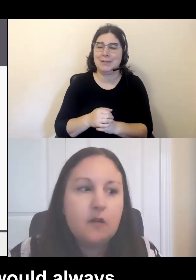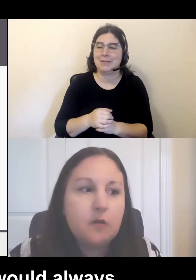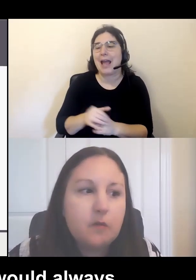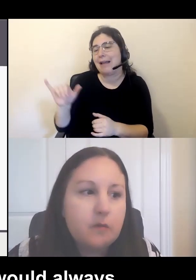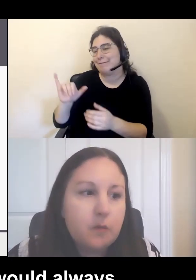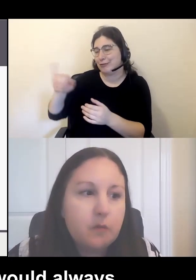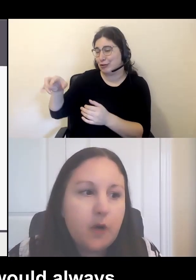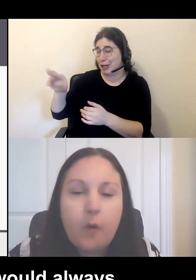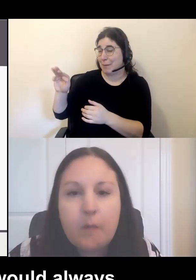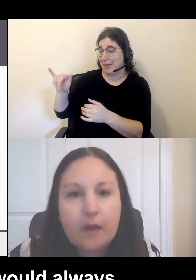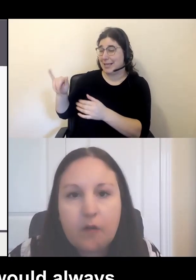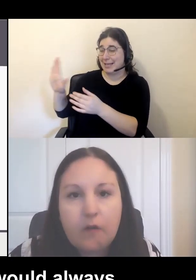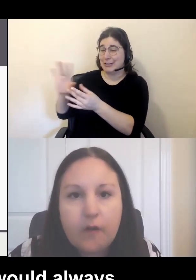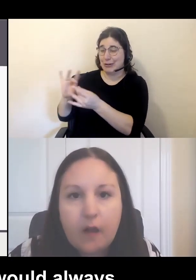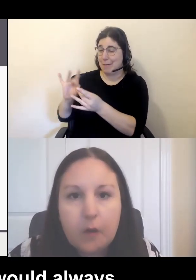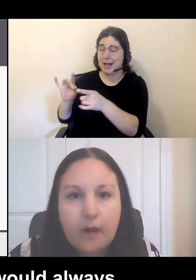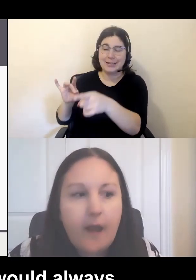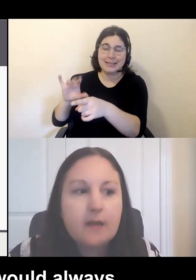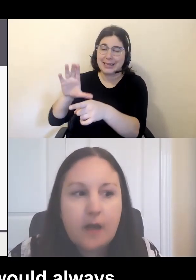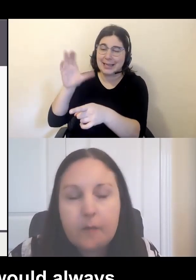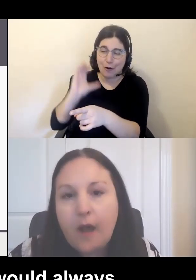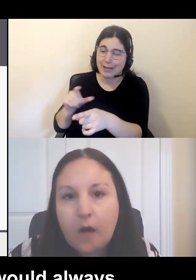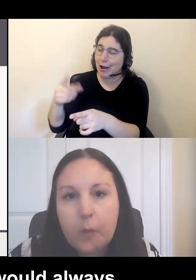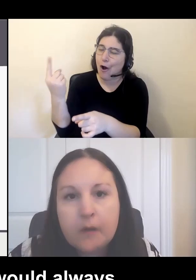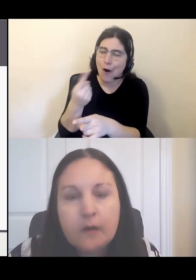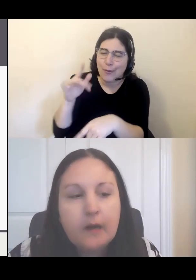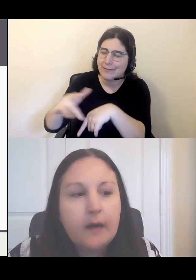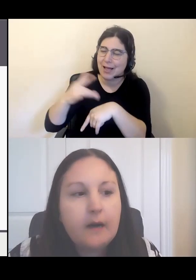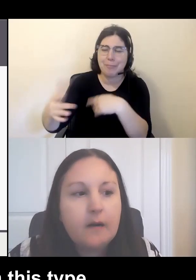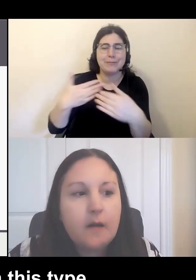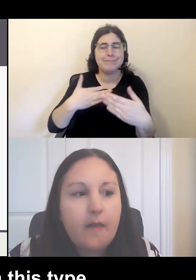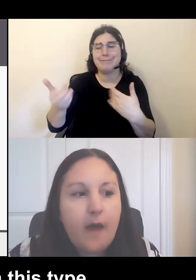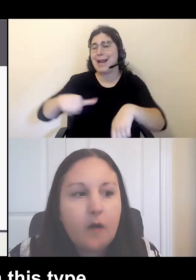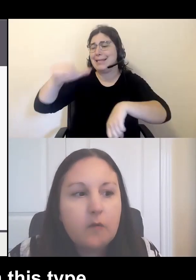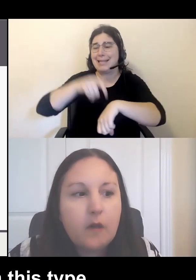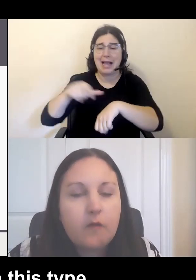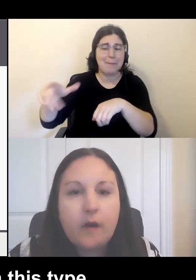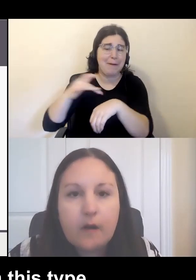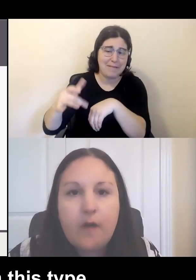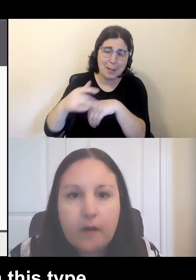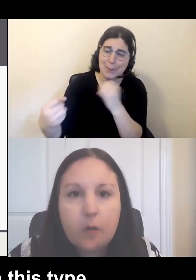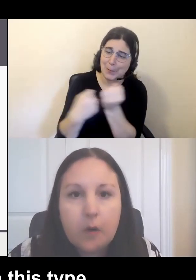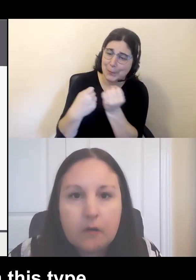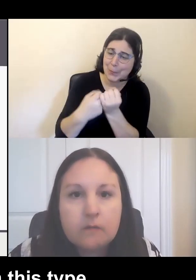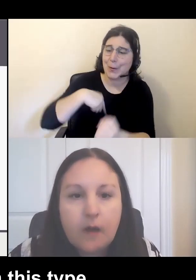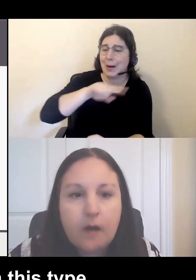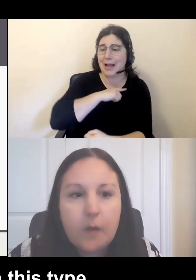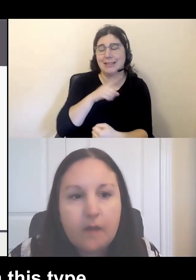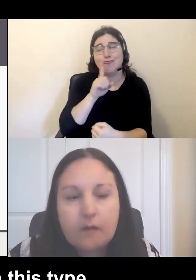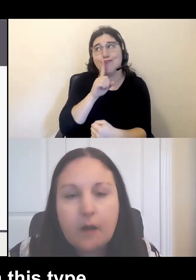said, you would always make yourself available at any time to help. And that is very